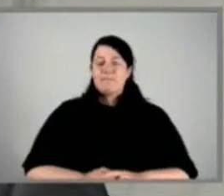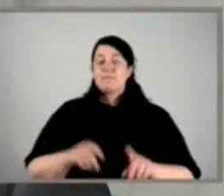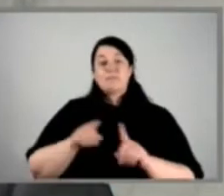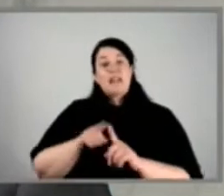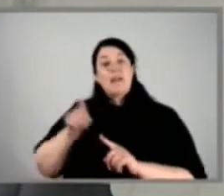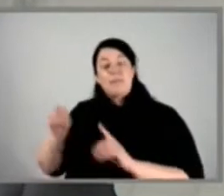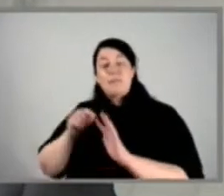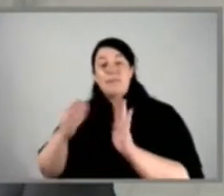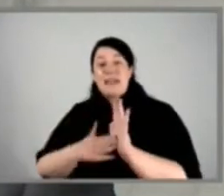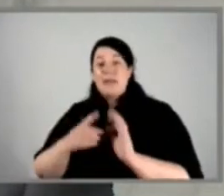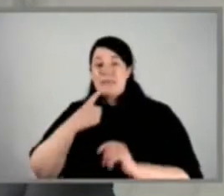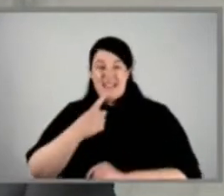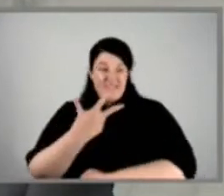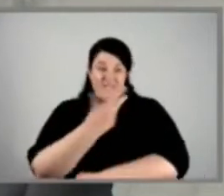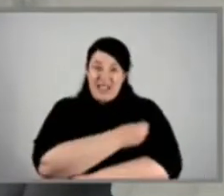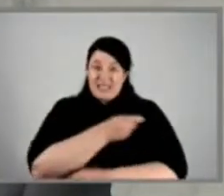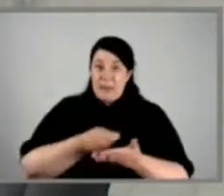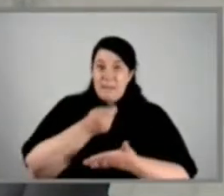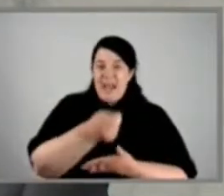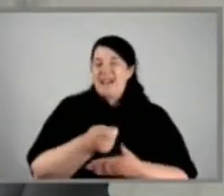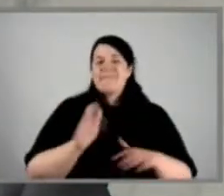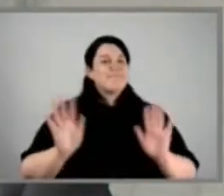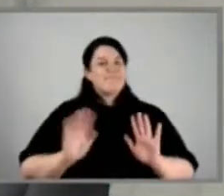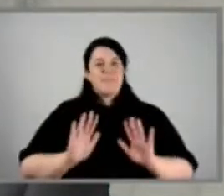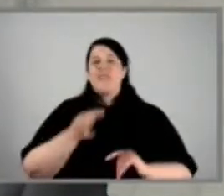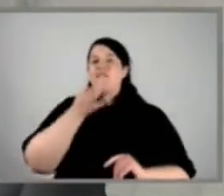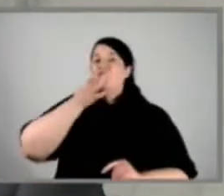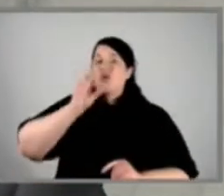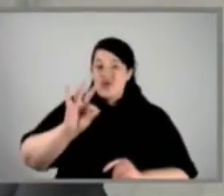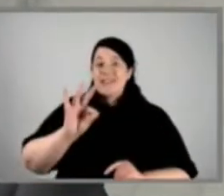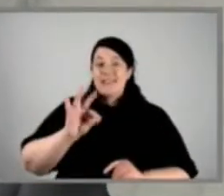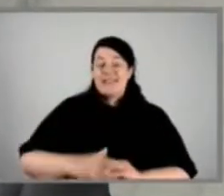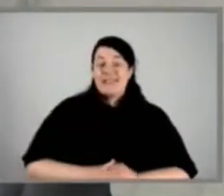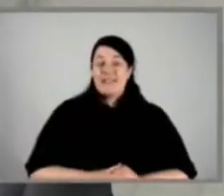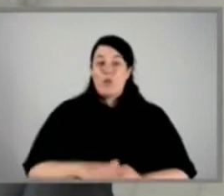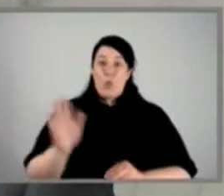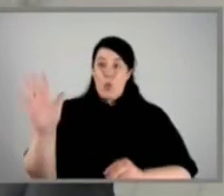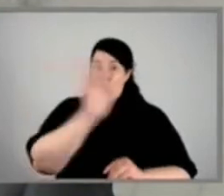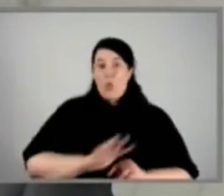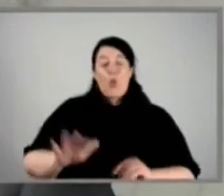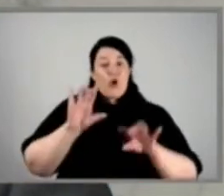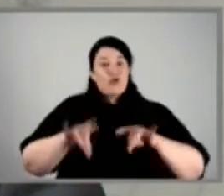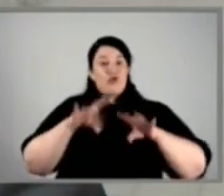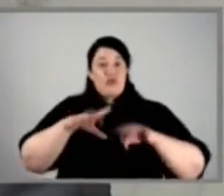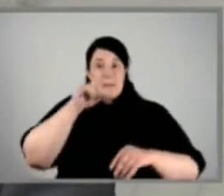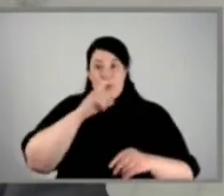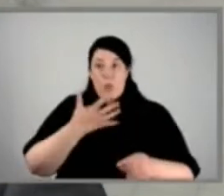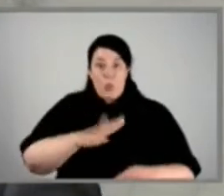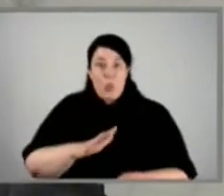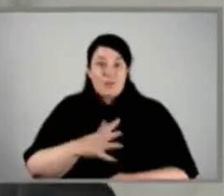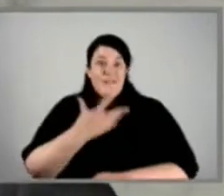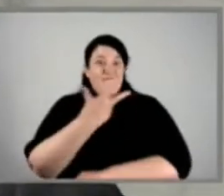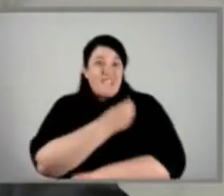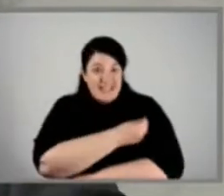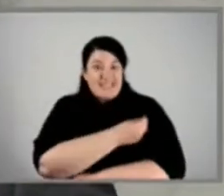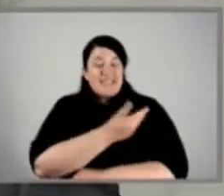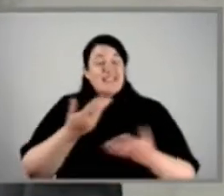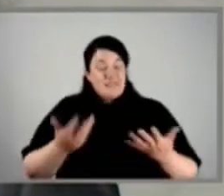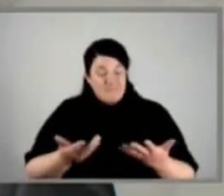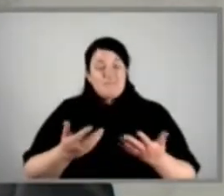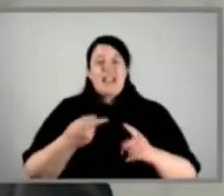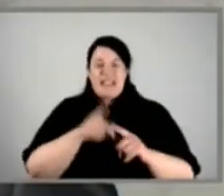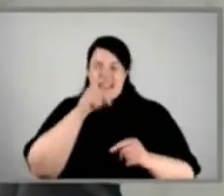all, and all Australians, for anyone who wants to take that vaccine. I'll pass over to the Chief Scientist now to